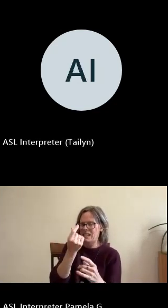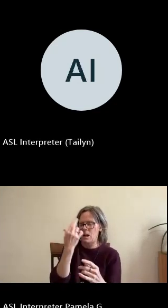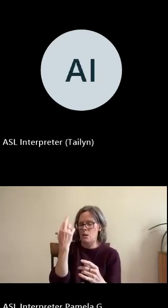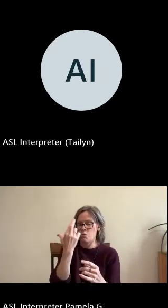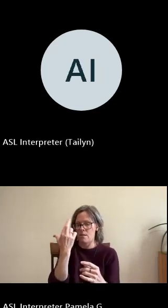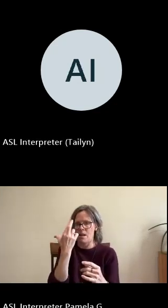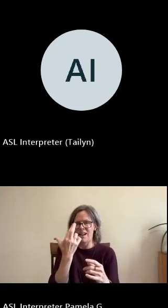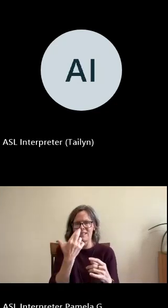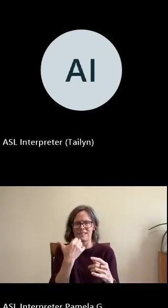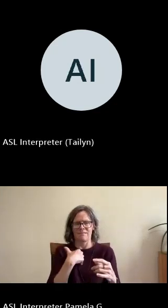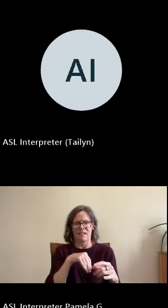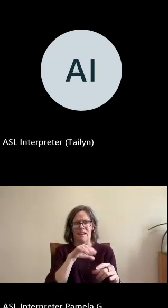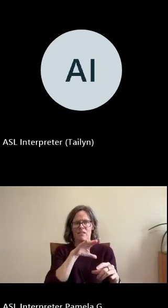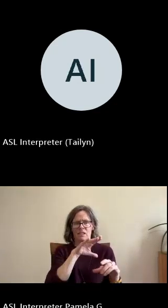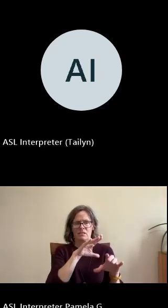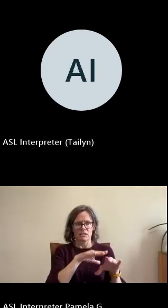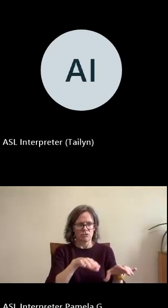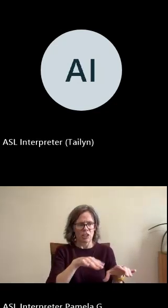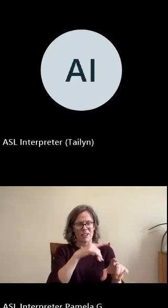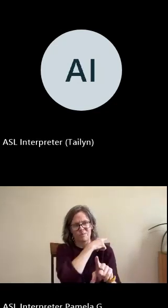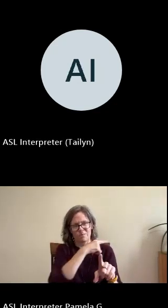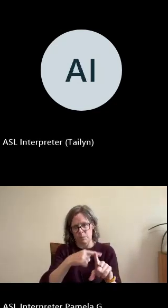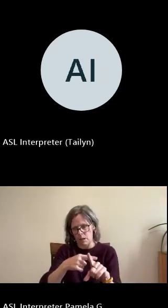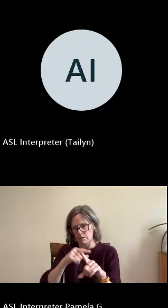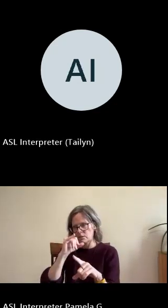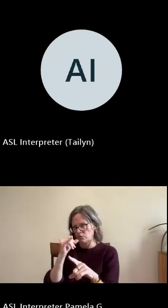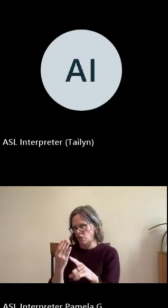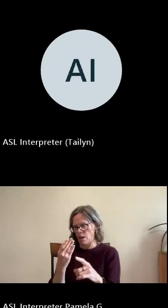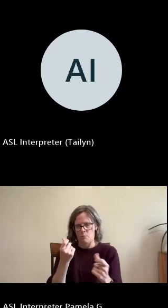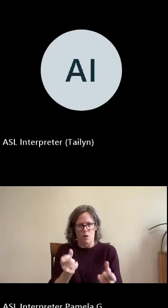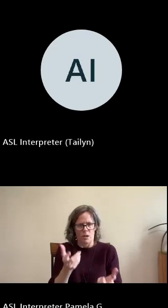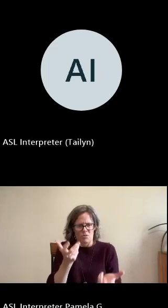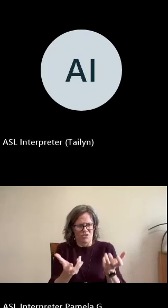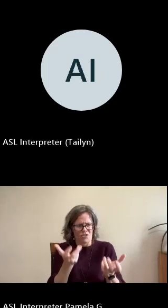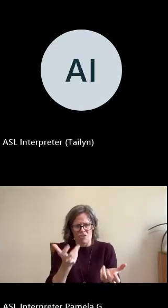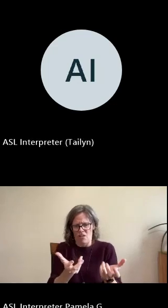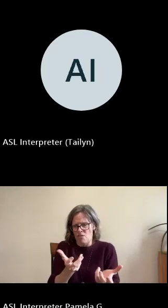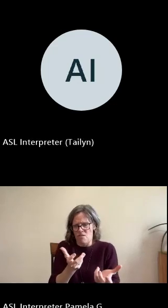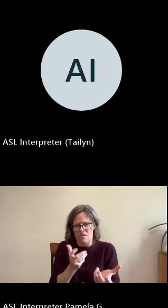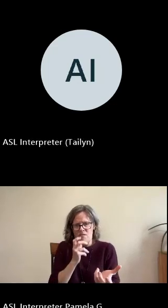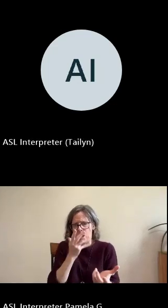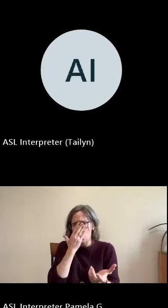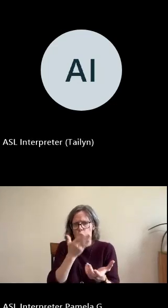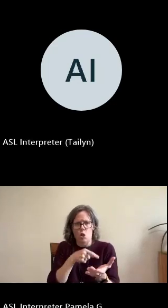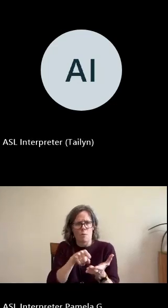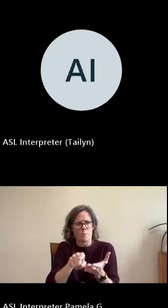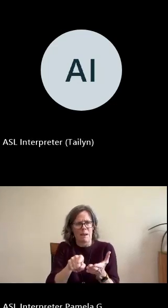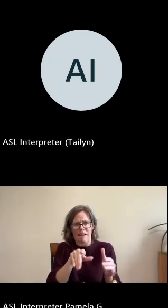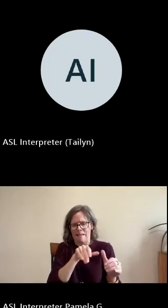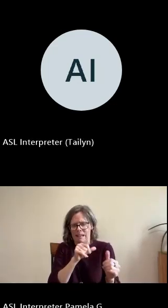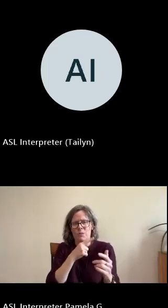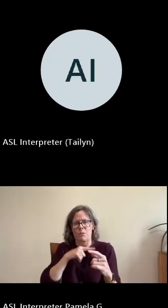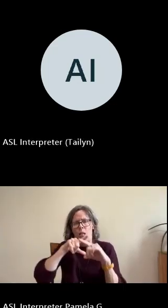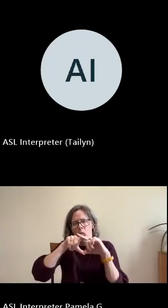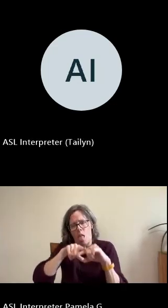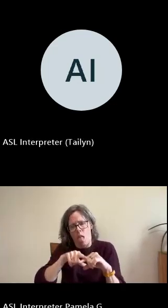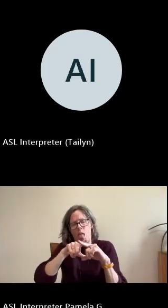too without proper paid leave options. People were relying on vacation, sick,